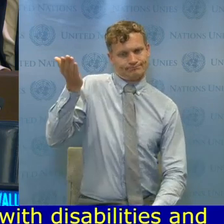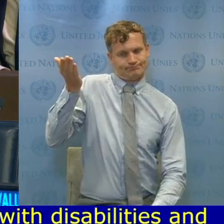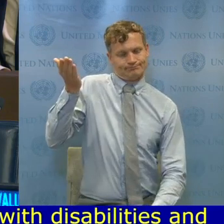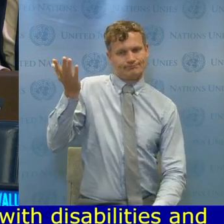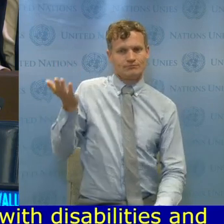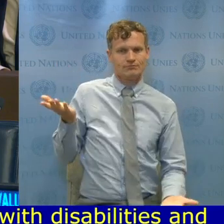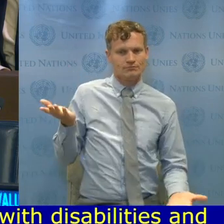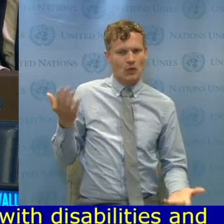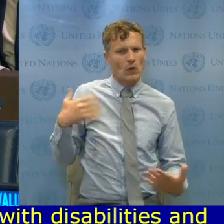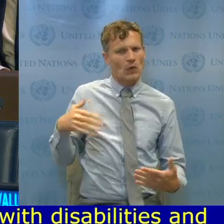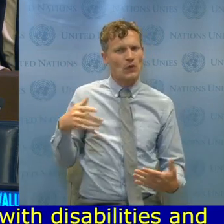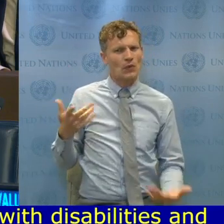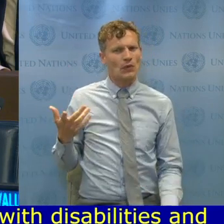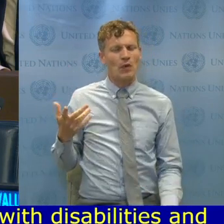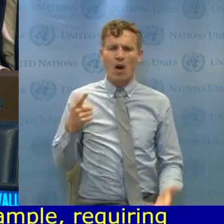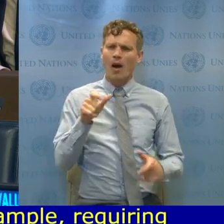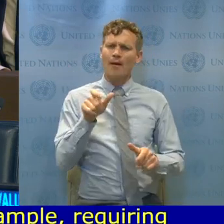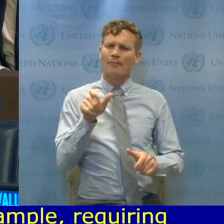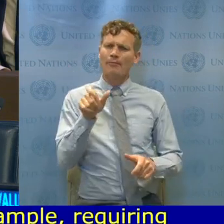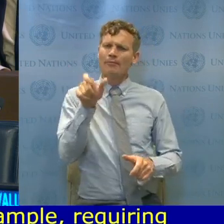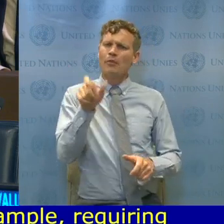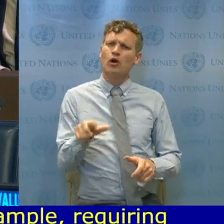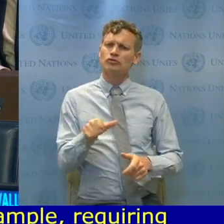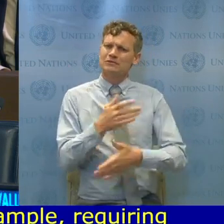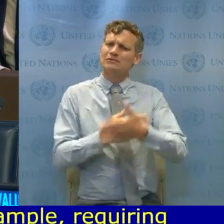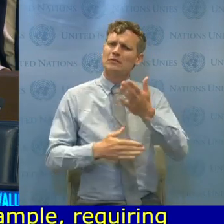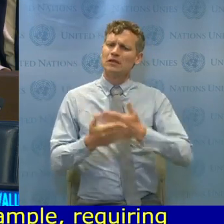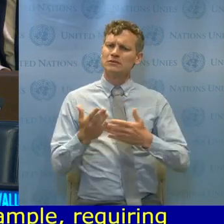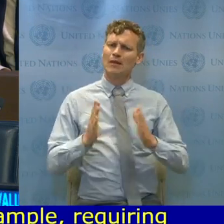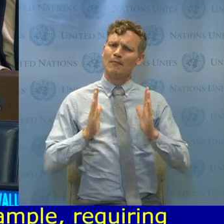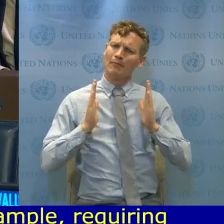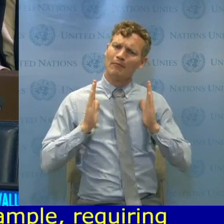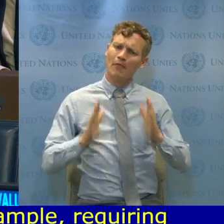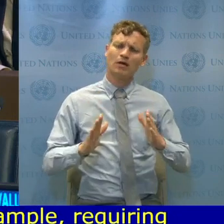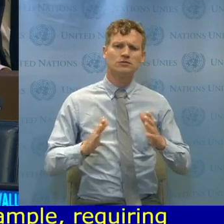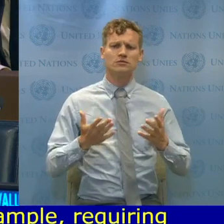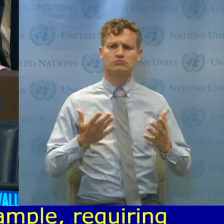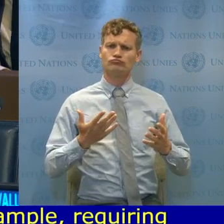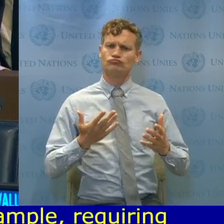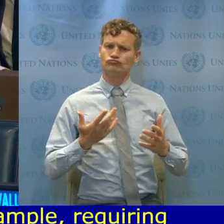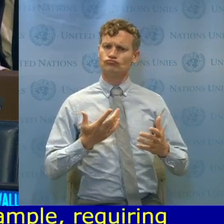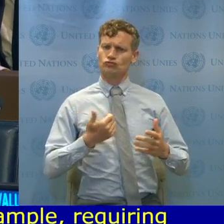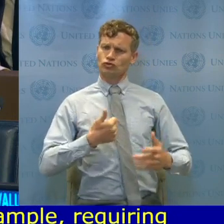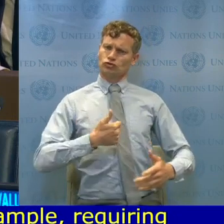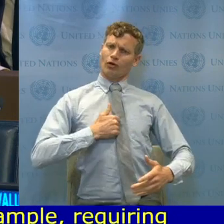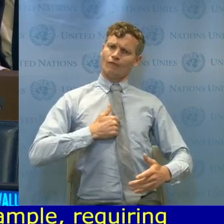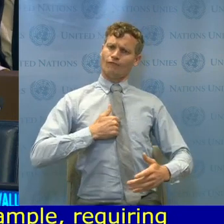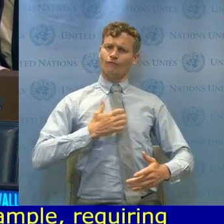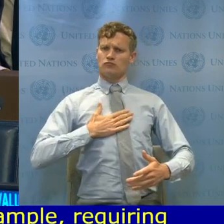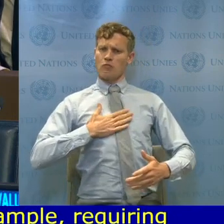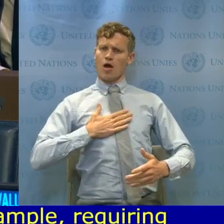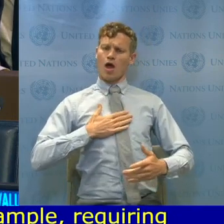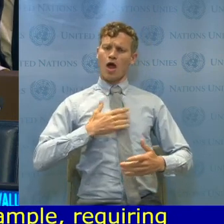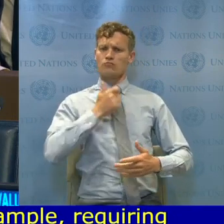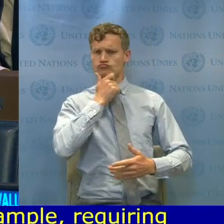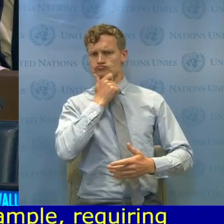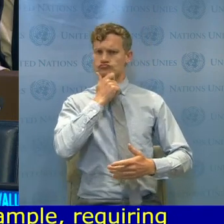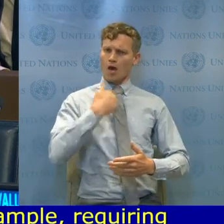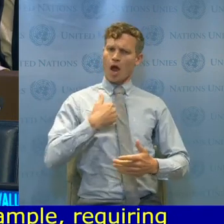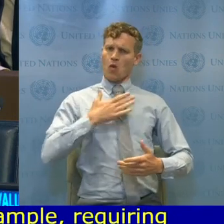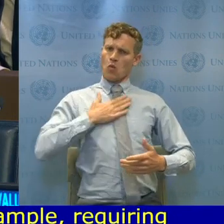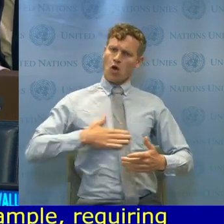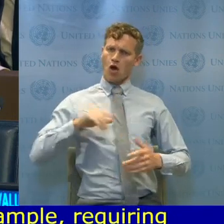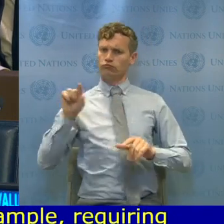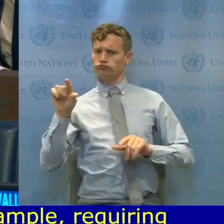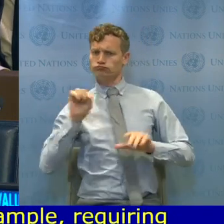with disability should be independent when it comes to being able to take decisions and health. The convention